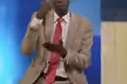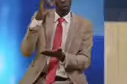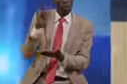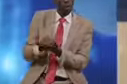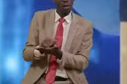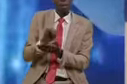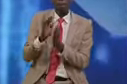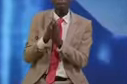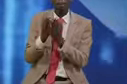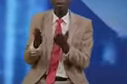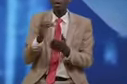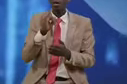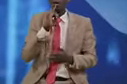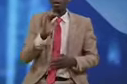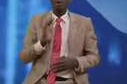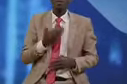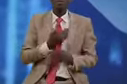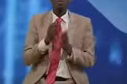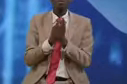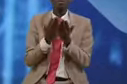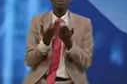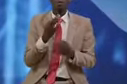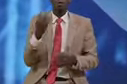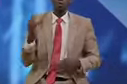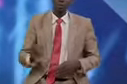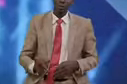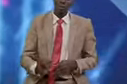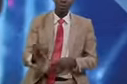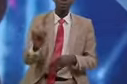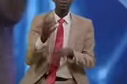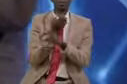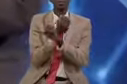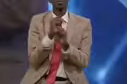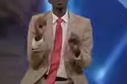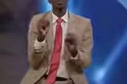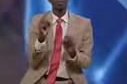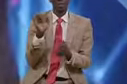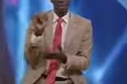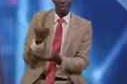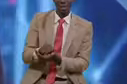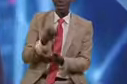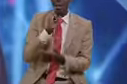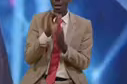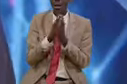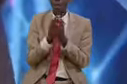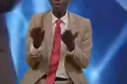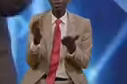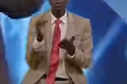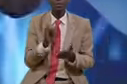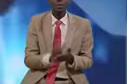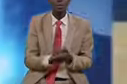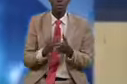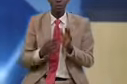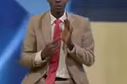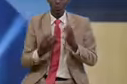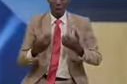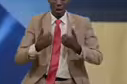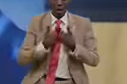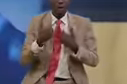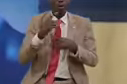eternal redemption. And the book that contains the power, manifestation of the Lord